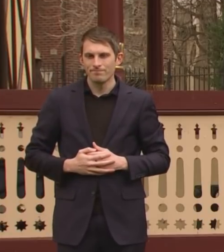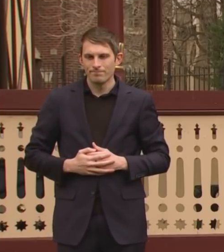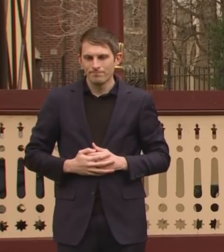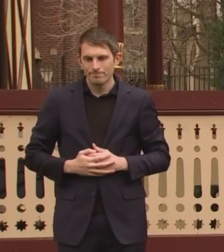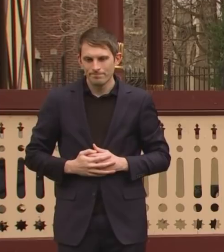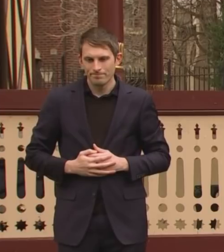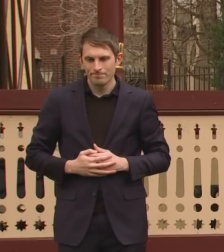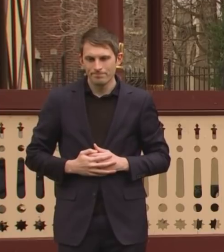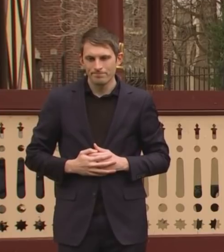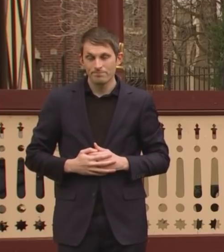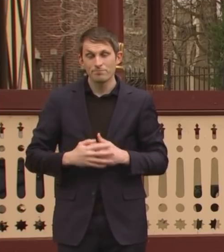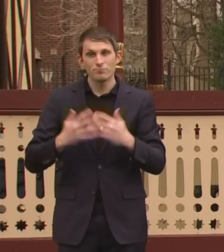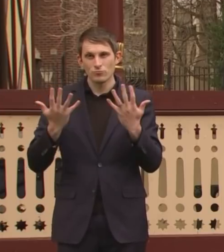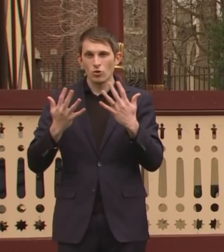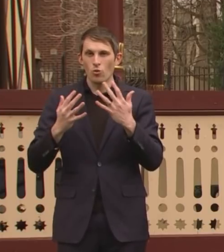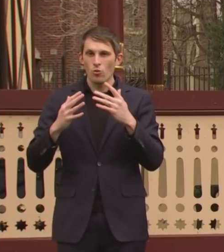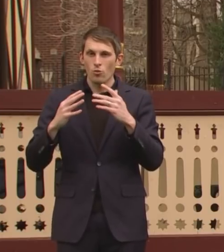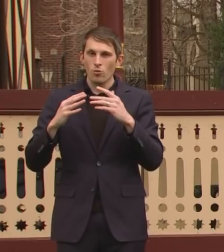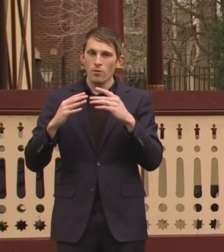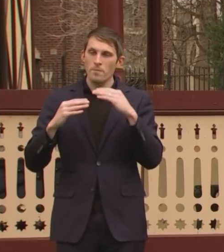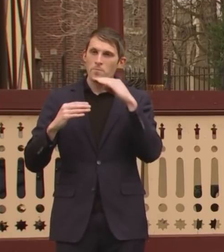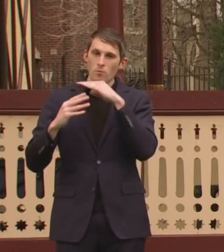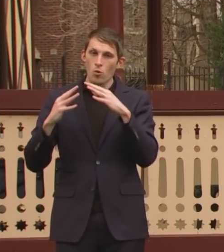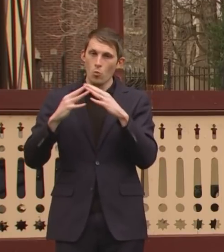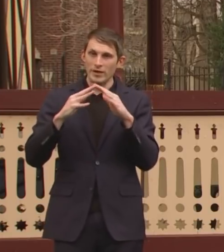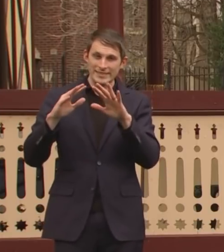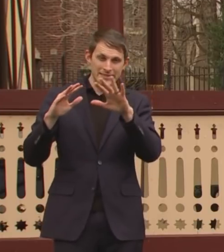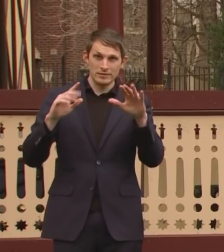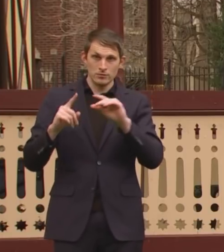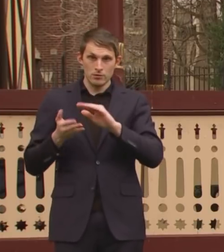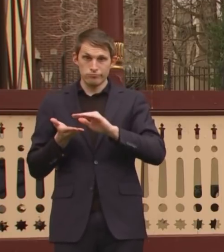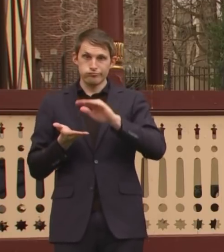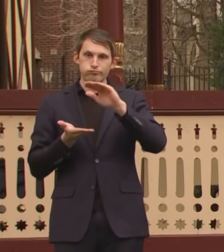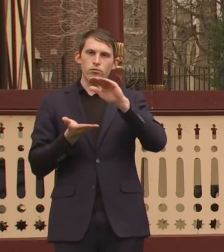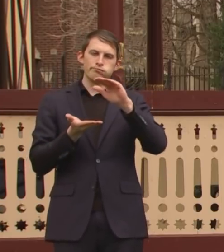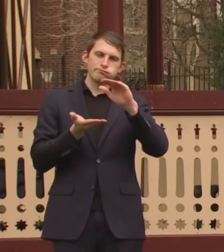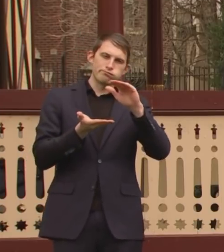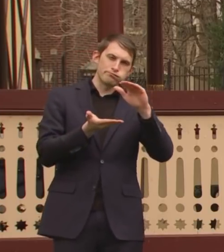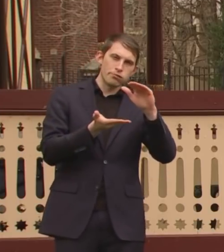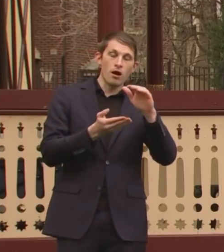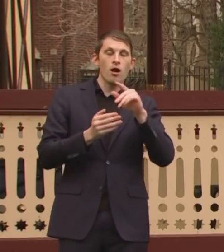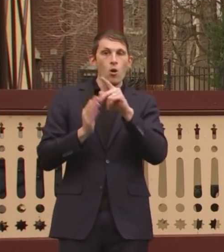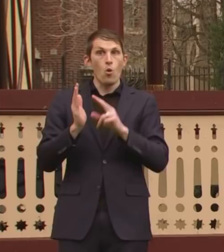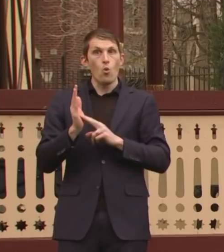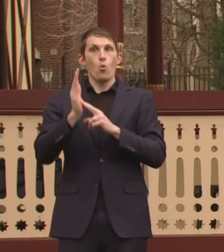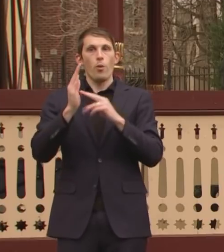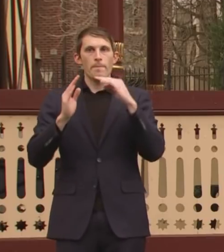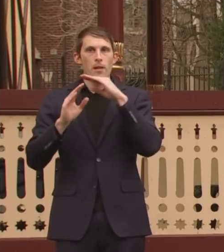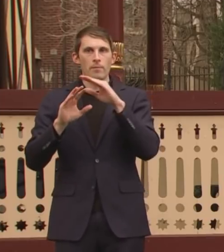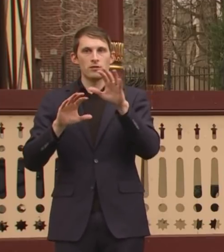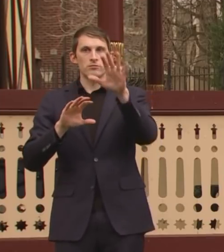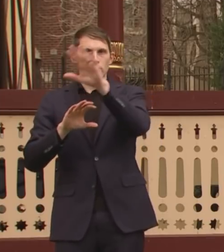stable in the west of Melbourne in terms of case numbers. We've seen a really significant uptick in the northern suburbs of Melbourne. So it does tell